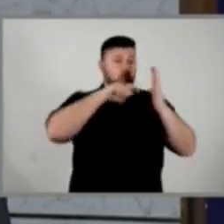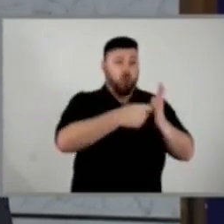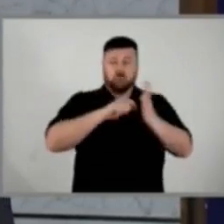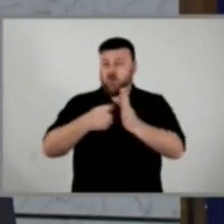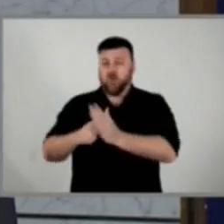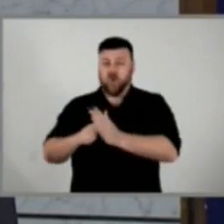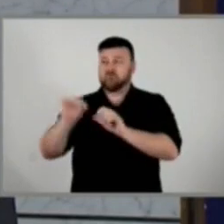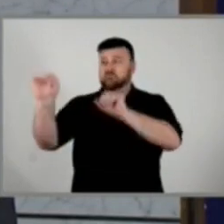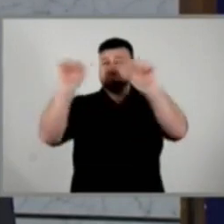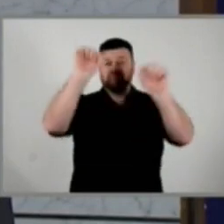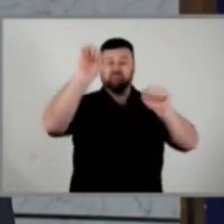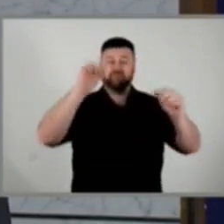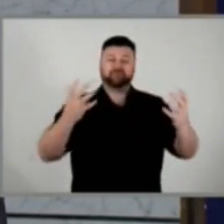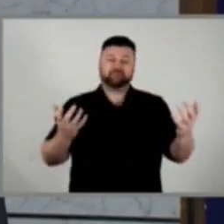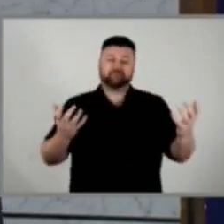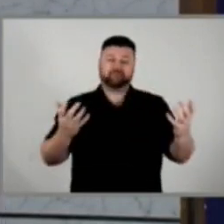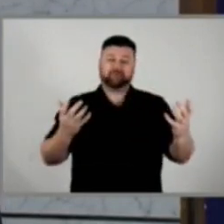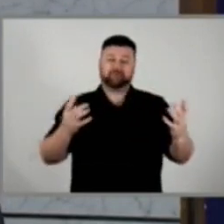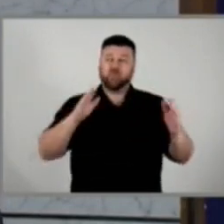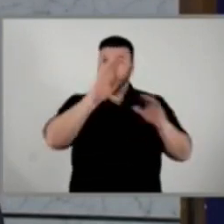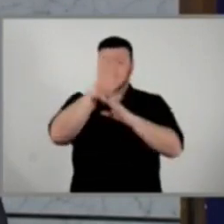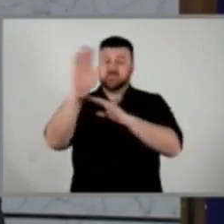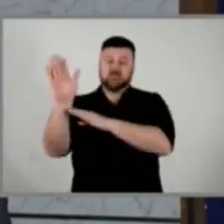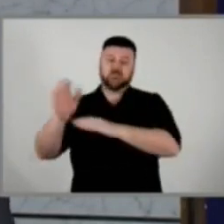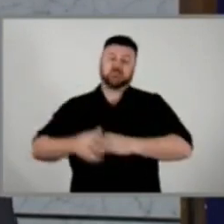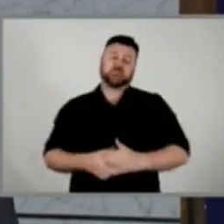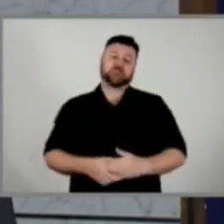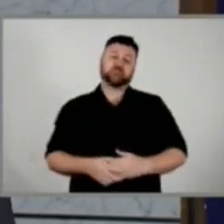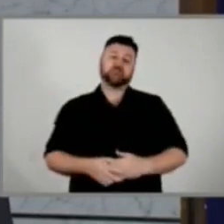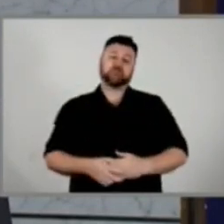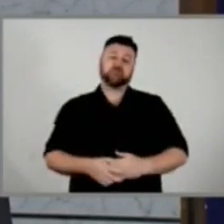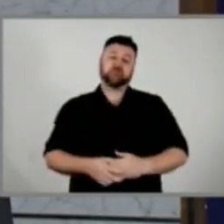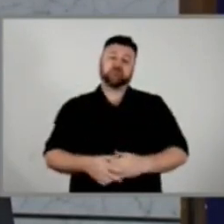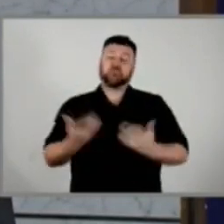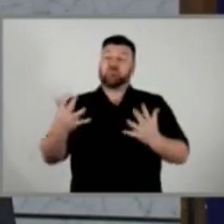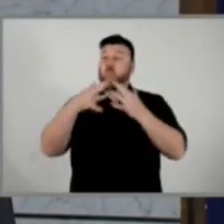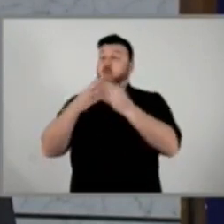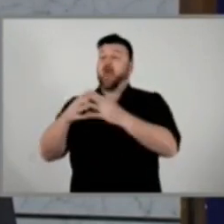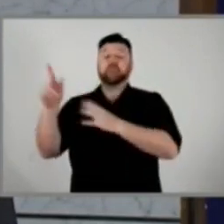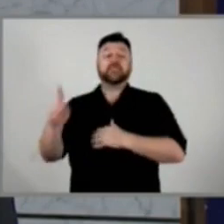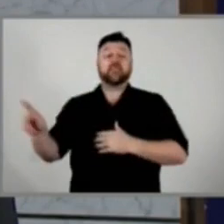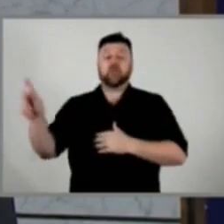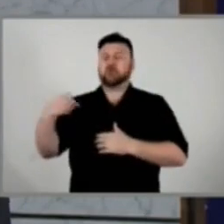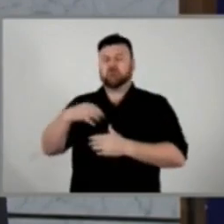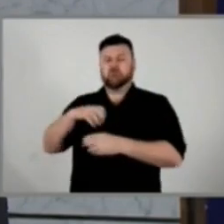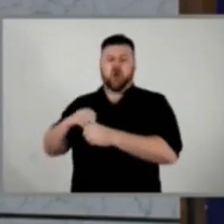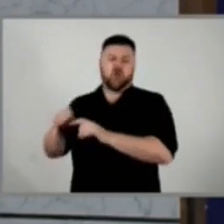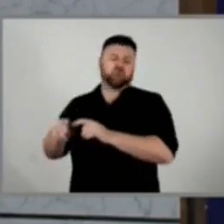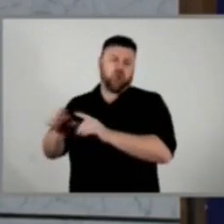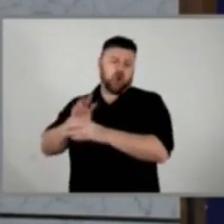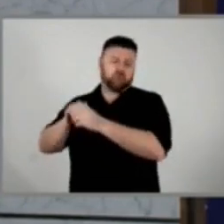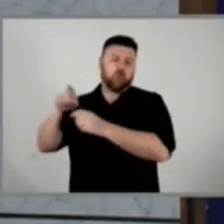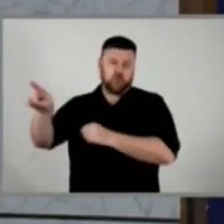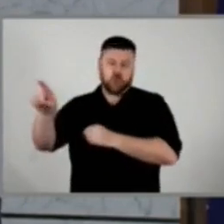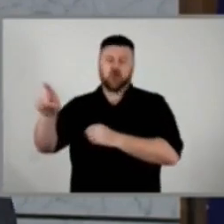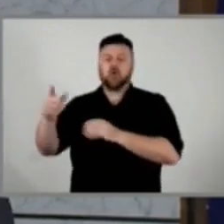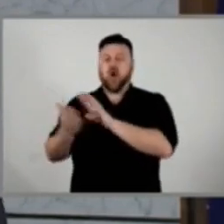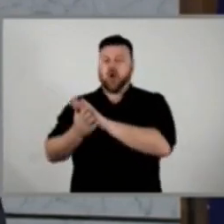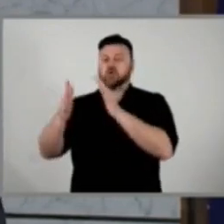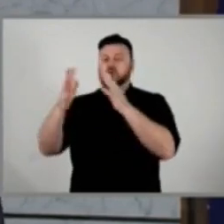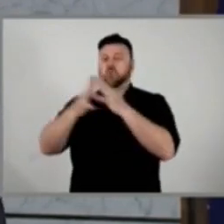countries. In fact, other than the Western Pacific region, of which we're part of in terms of the World Health Organisation